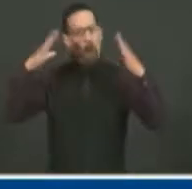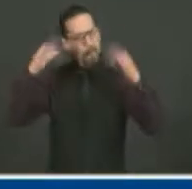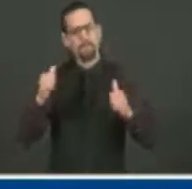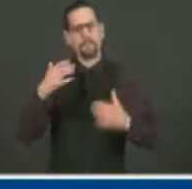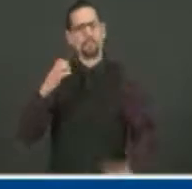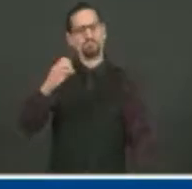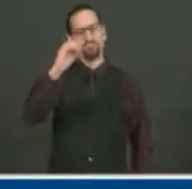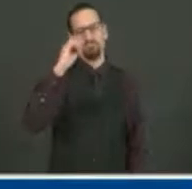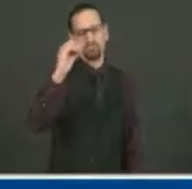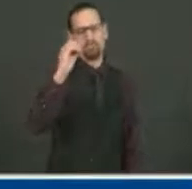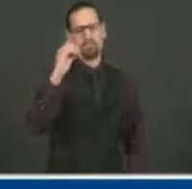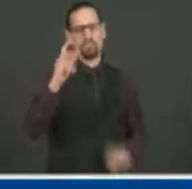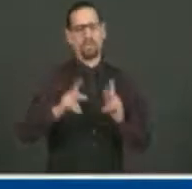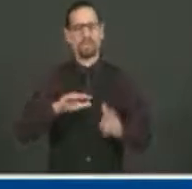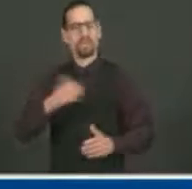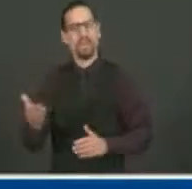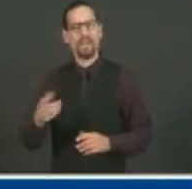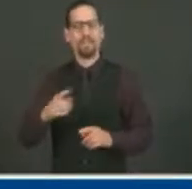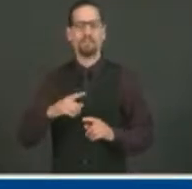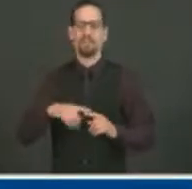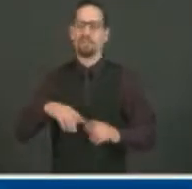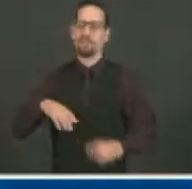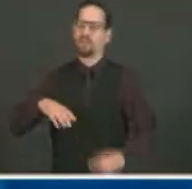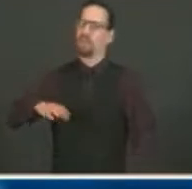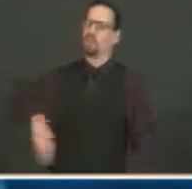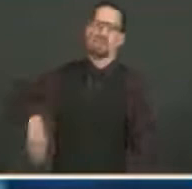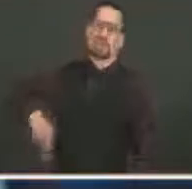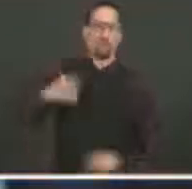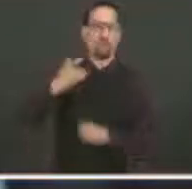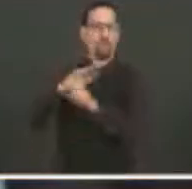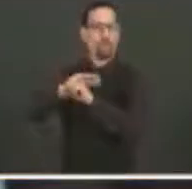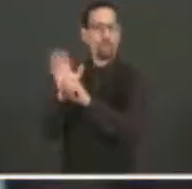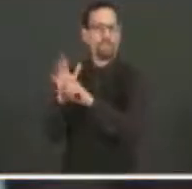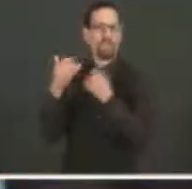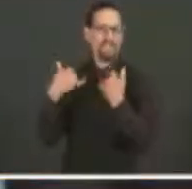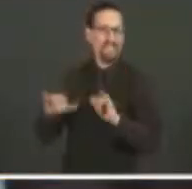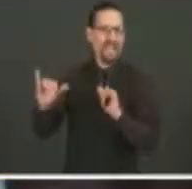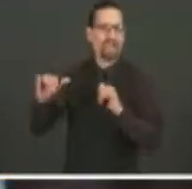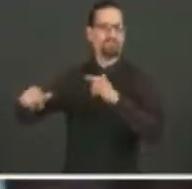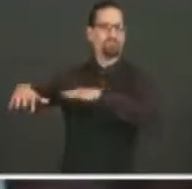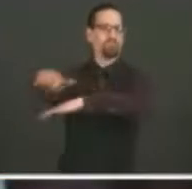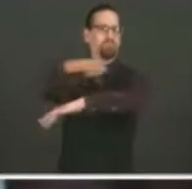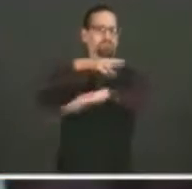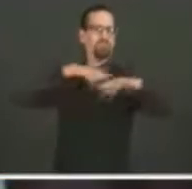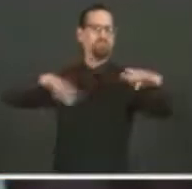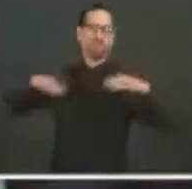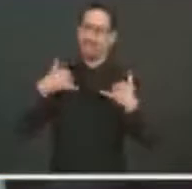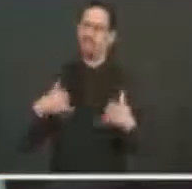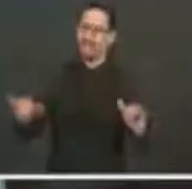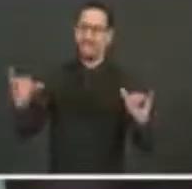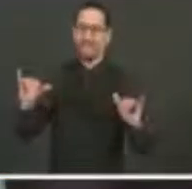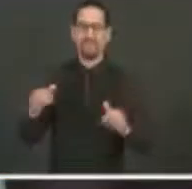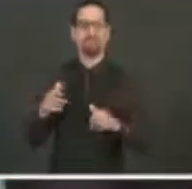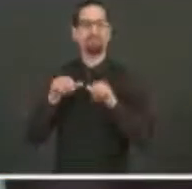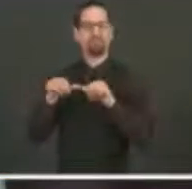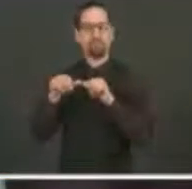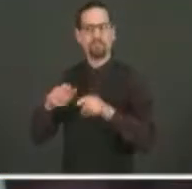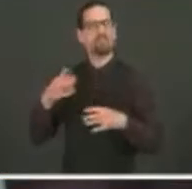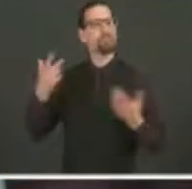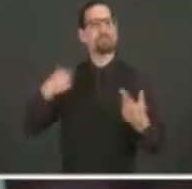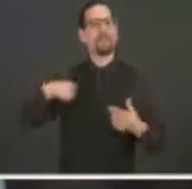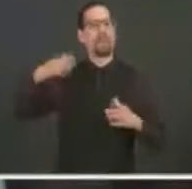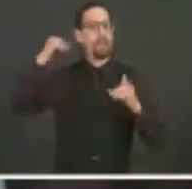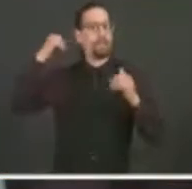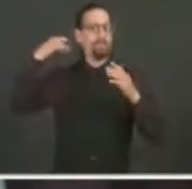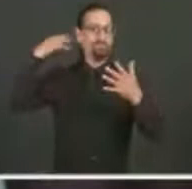many times, we are not out of the woods. The virus is here. It's here to stay until there's a vaccine. We have no reason